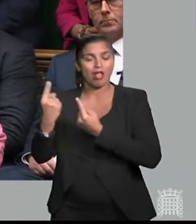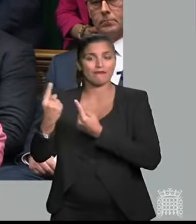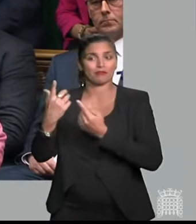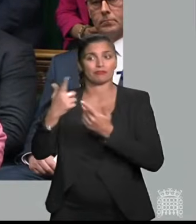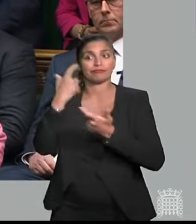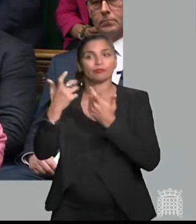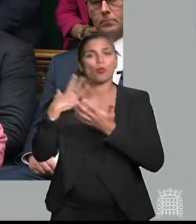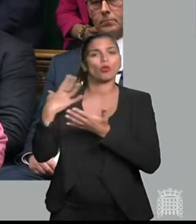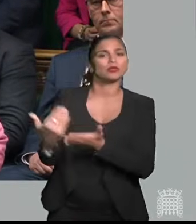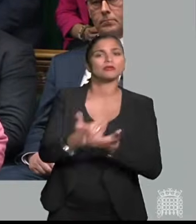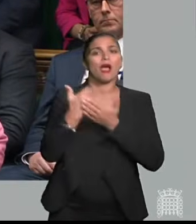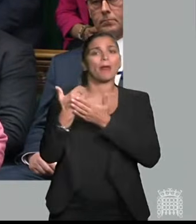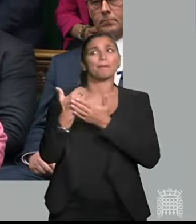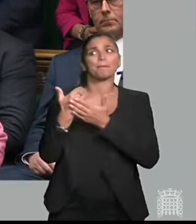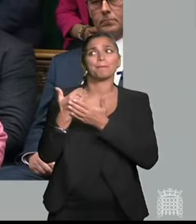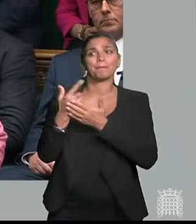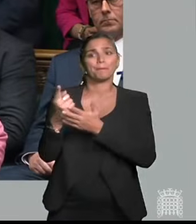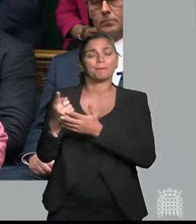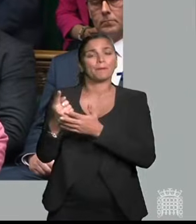expelled.